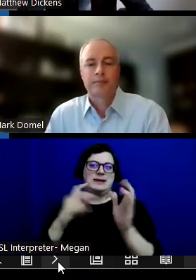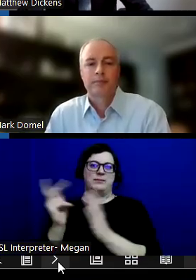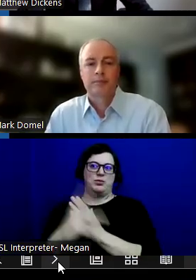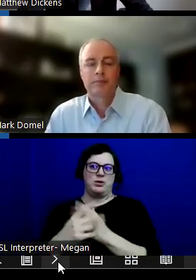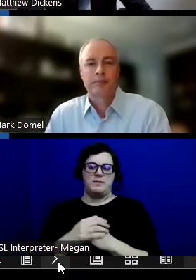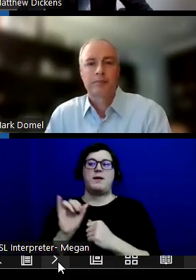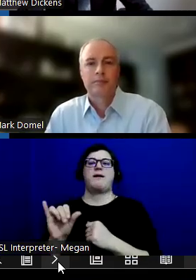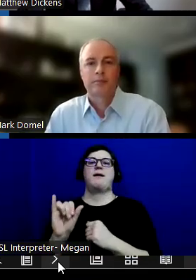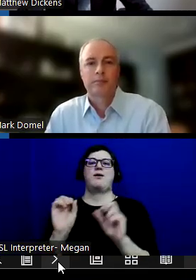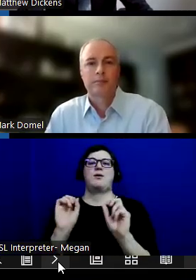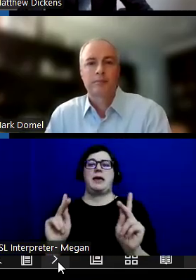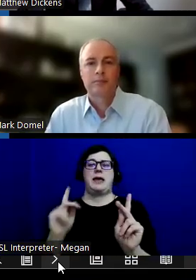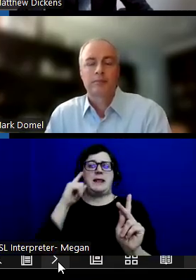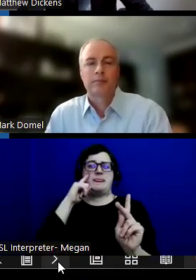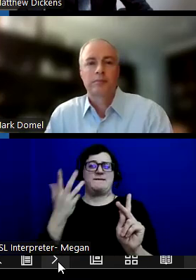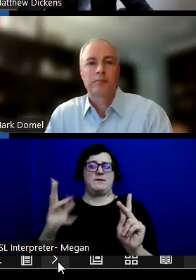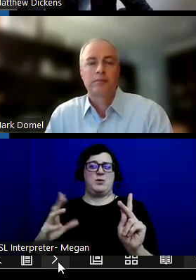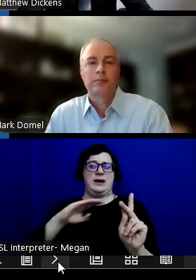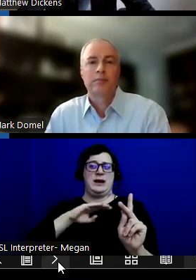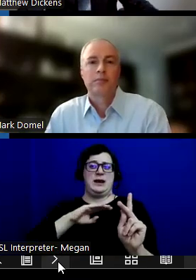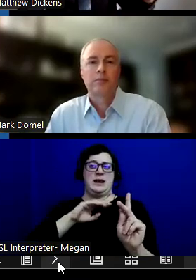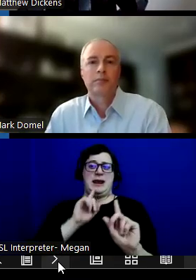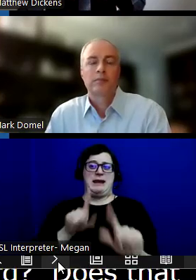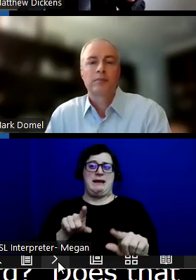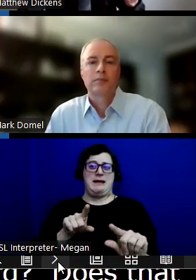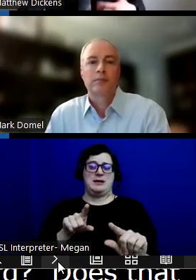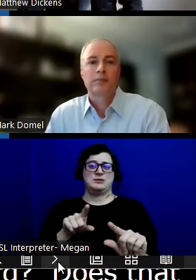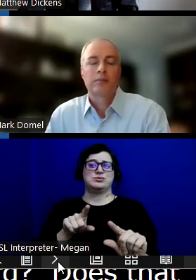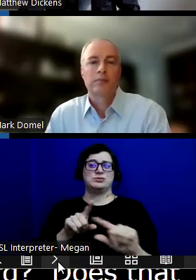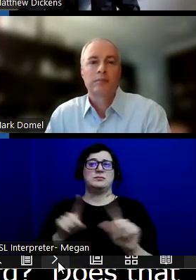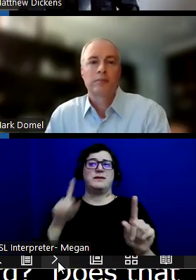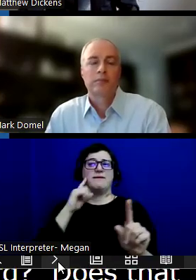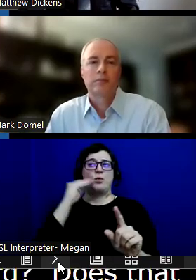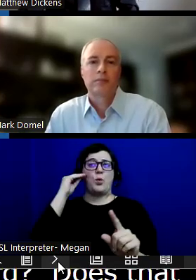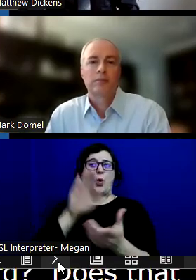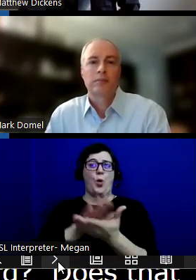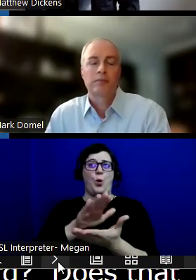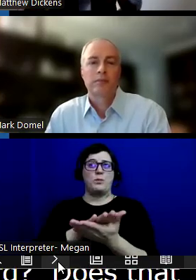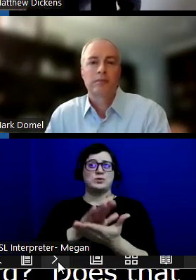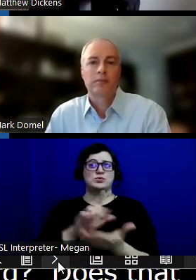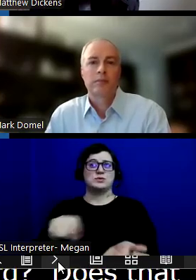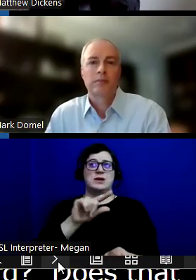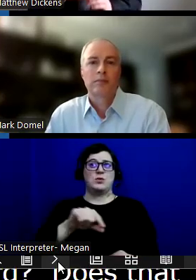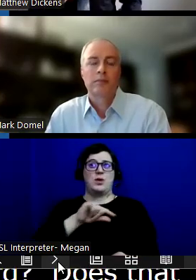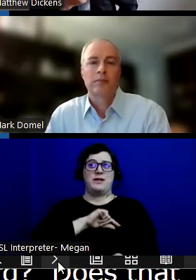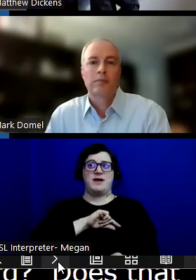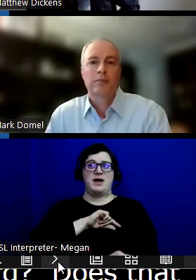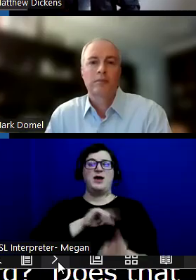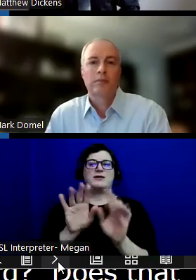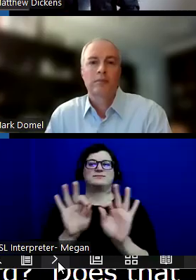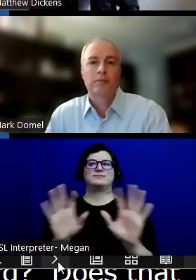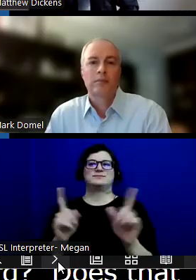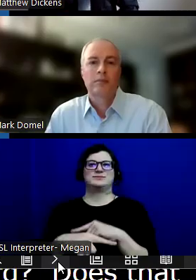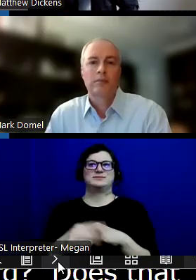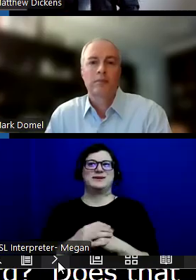Okay, and I believe you answered this, but in order for homeschoolers to qualify, they will need to get